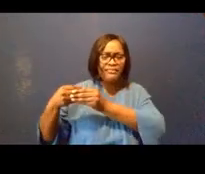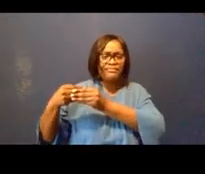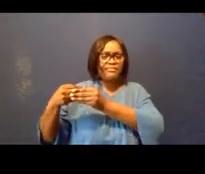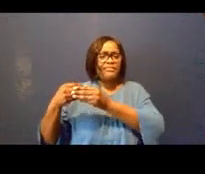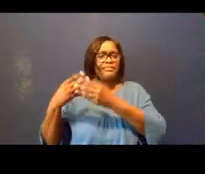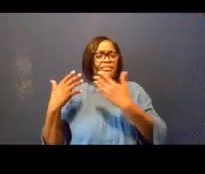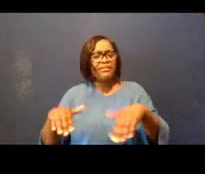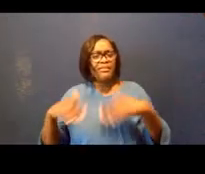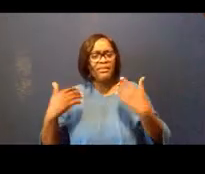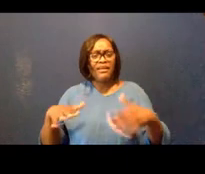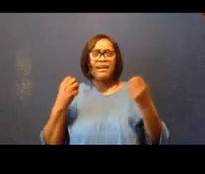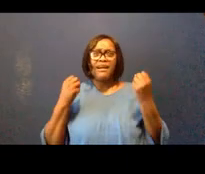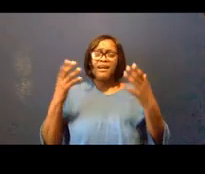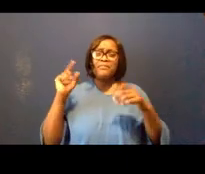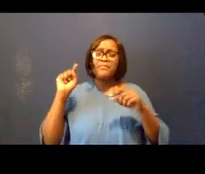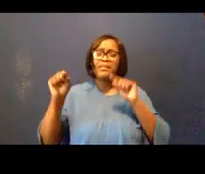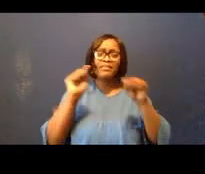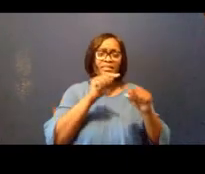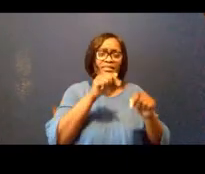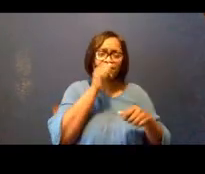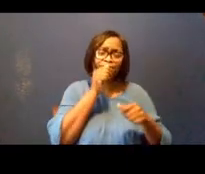been accessible